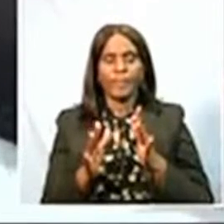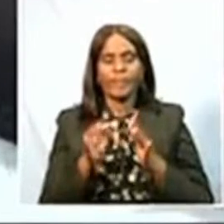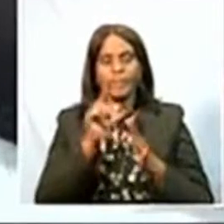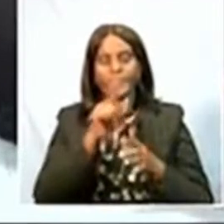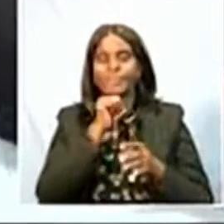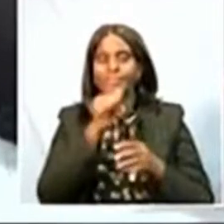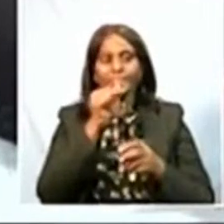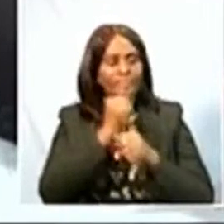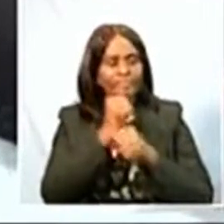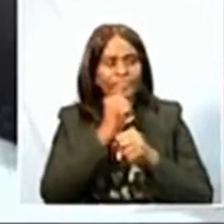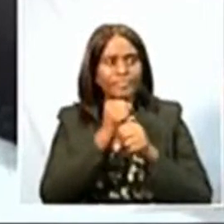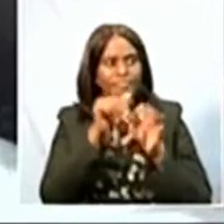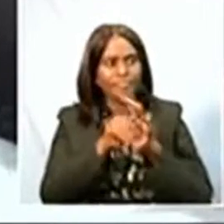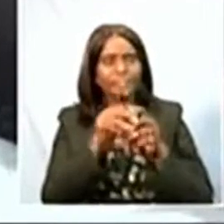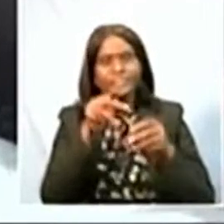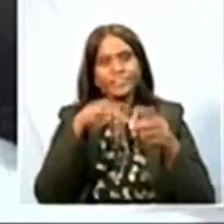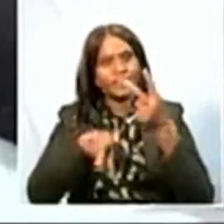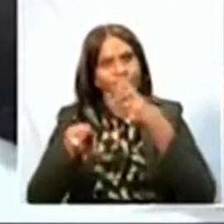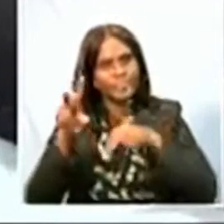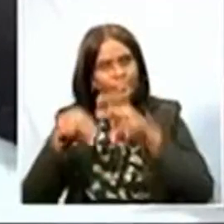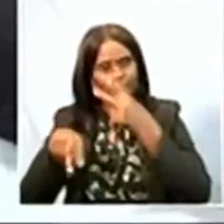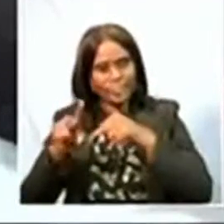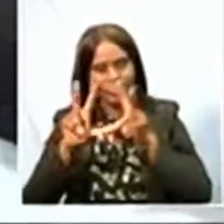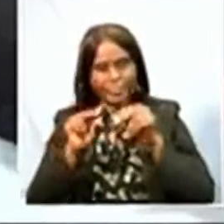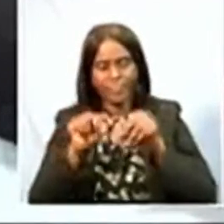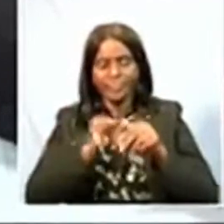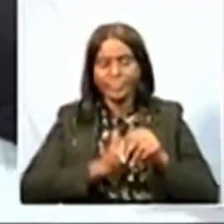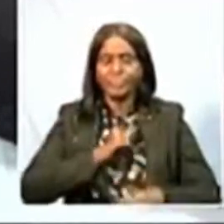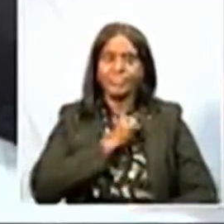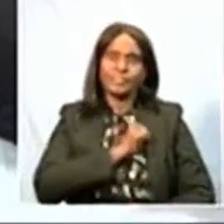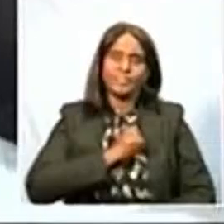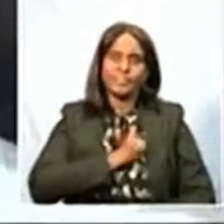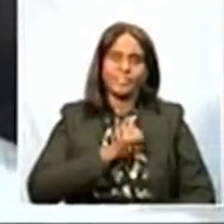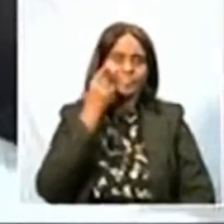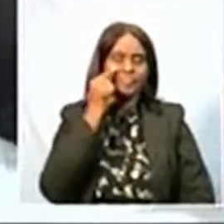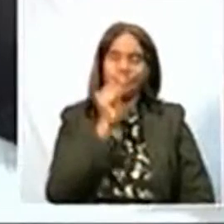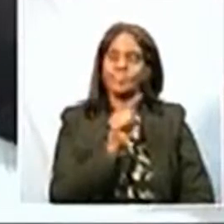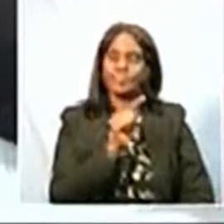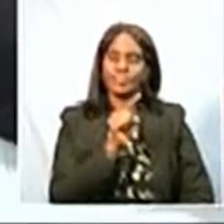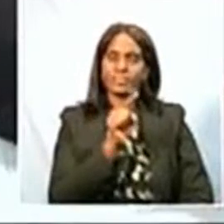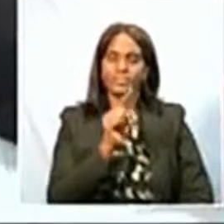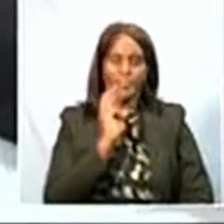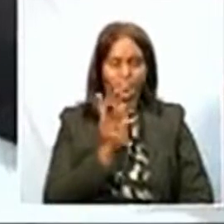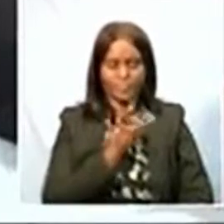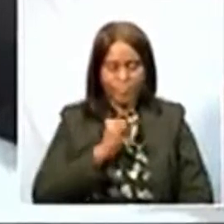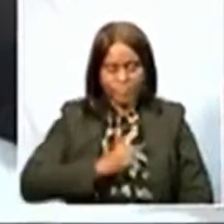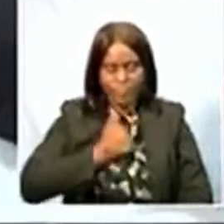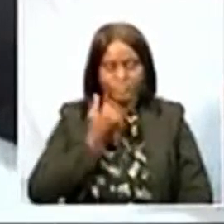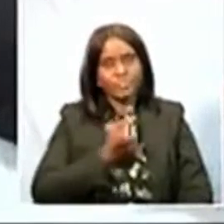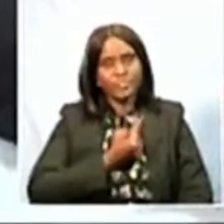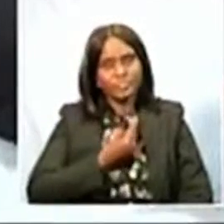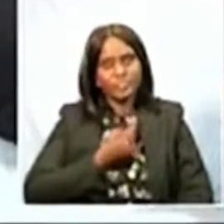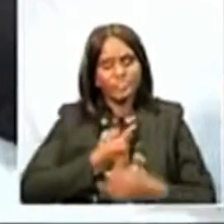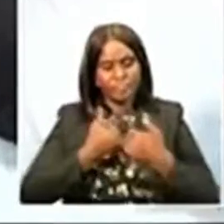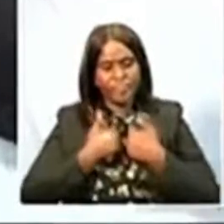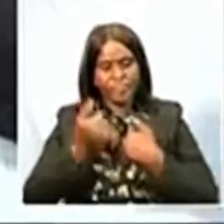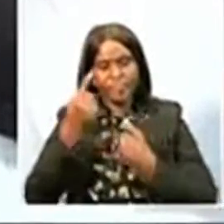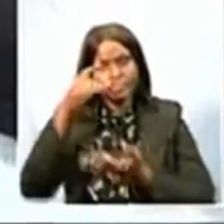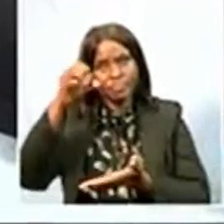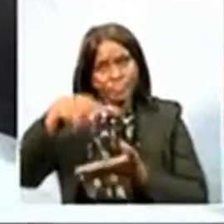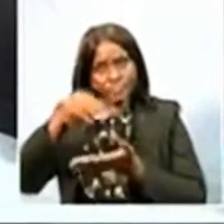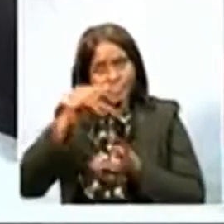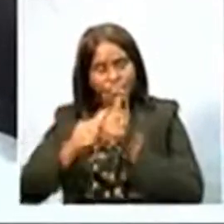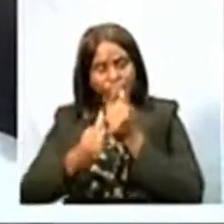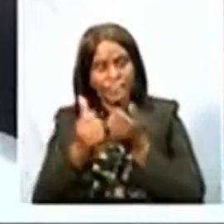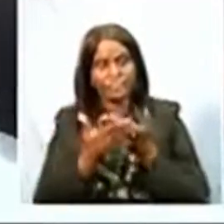were not done in duplicates. We sincerely apologize for that. We only had the one copy that was